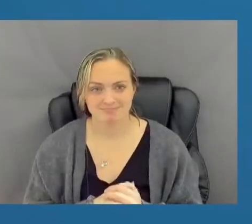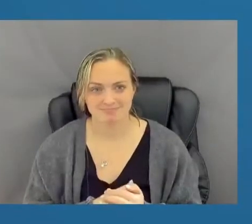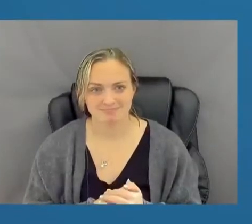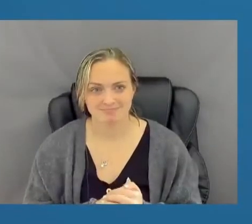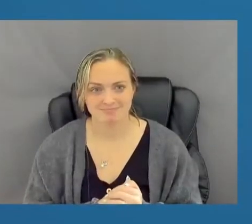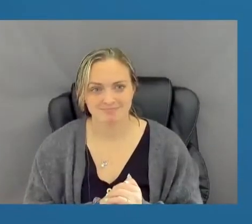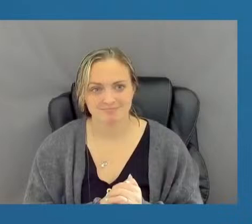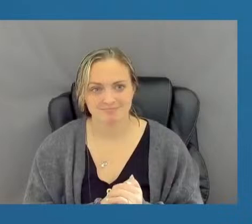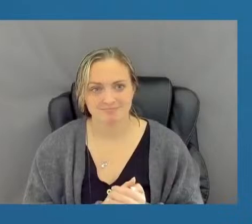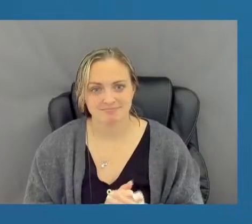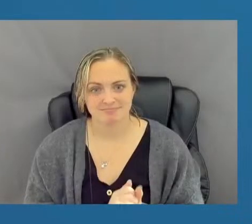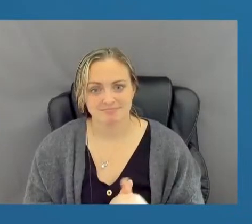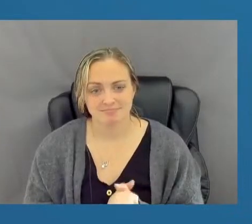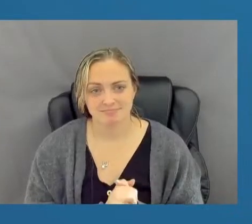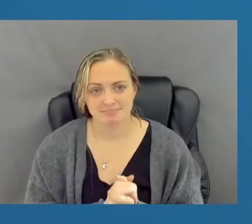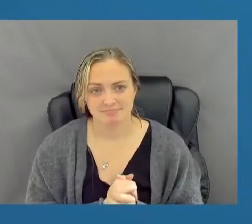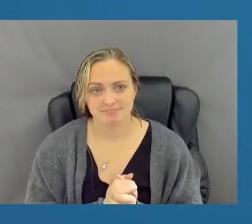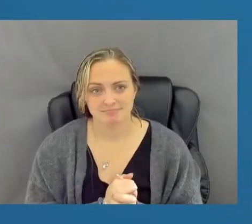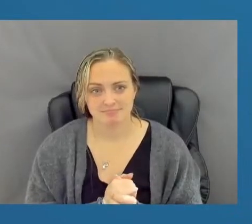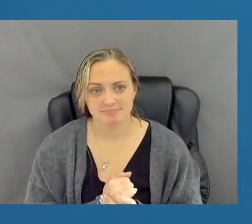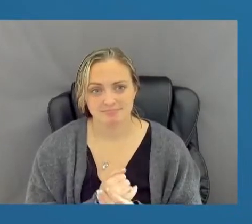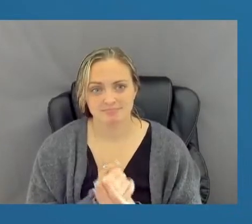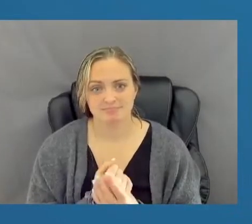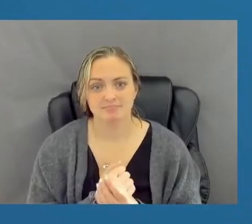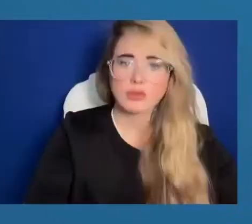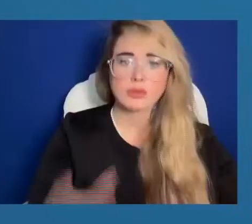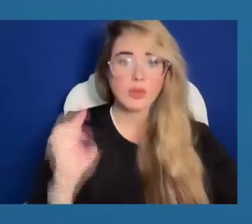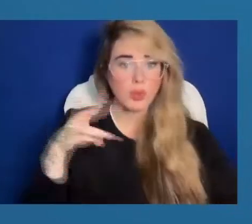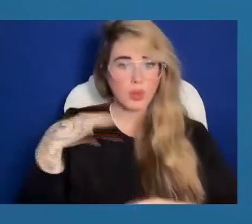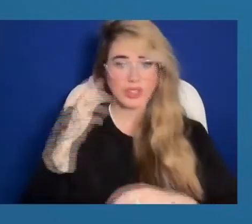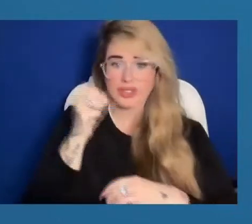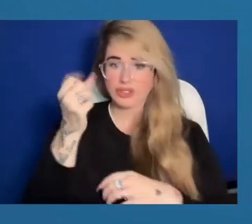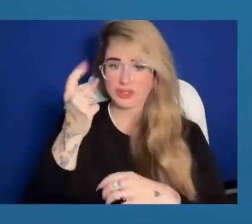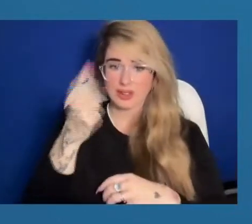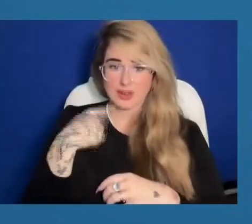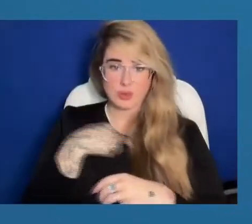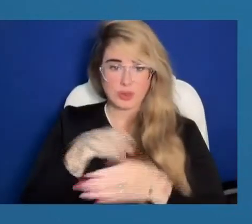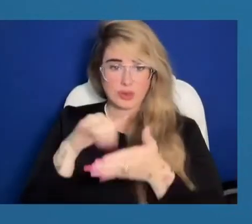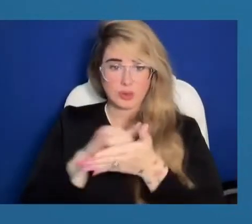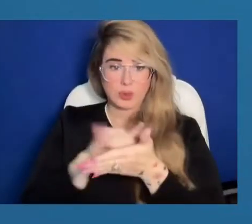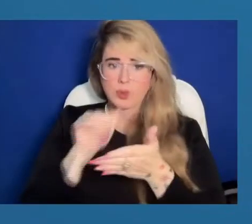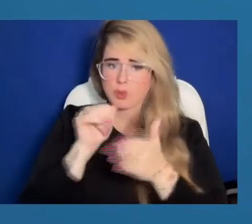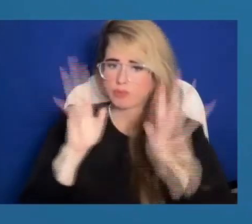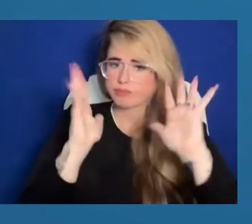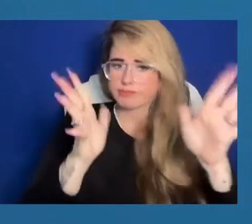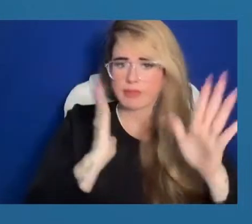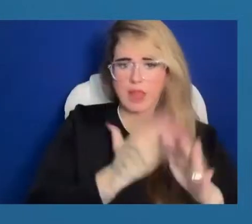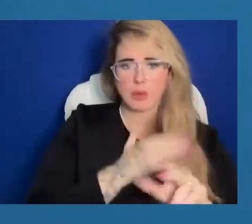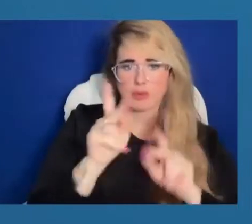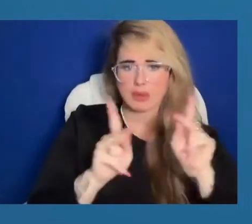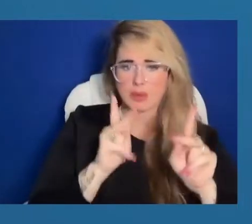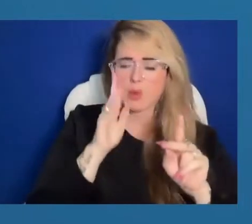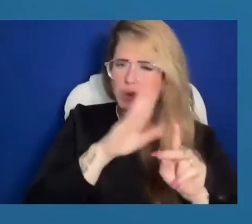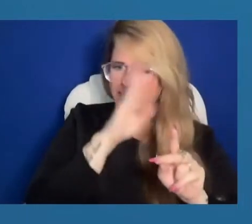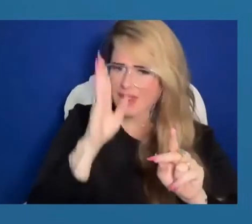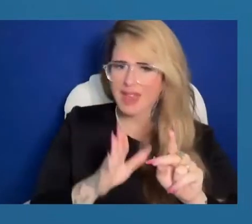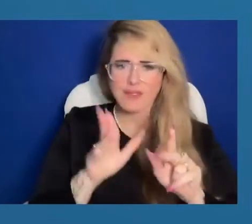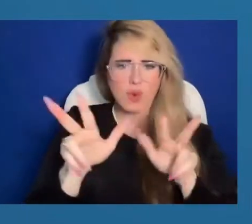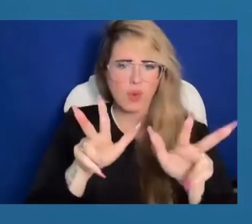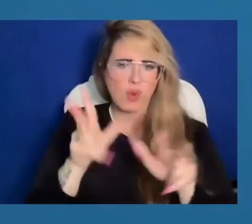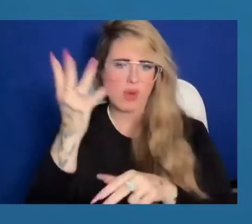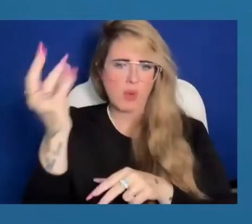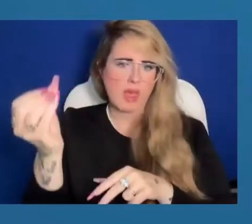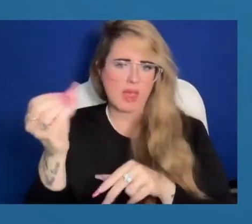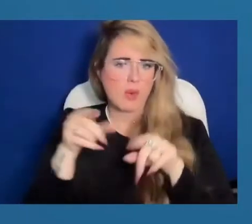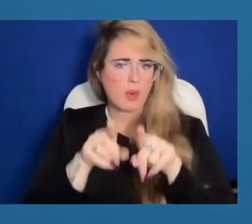What Washington doesn't understand about New York is that we do not abandon our people. We will not walk away from them in their time of need.